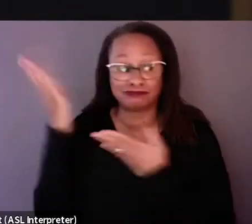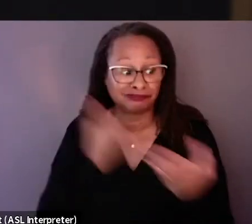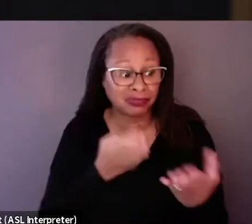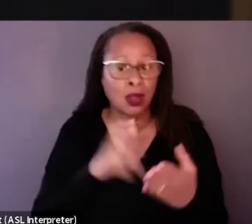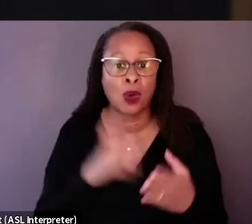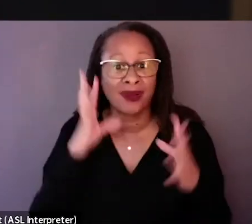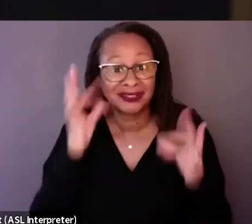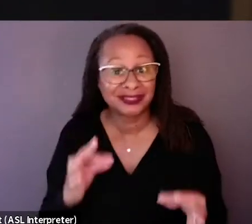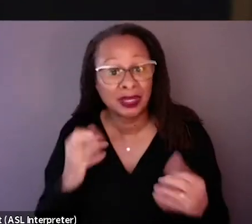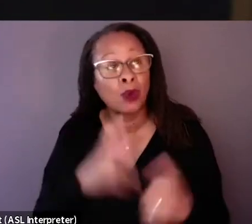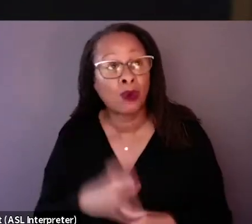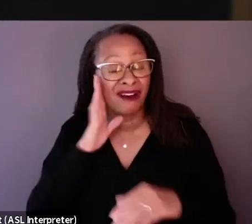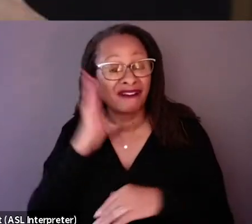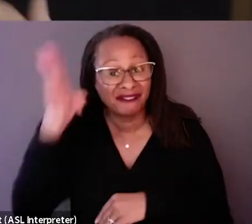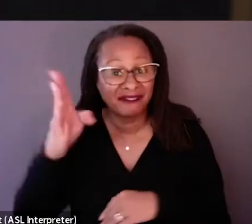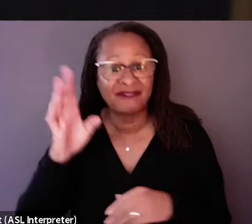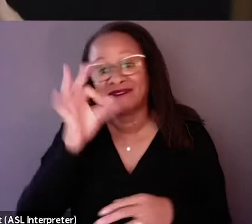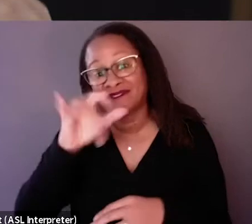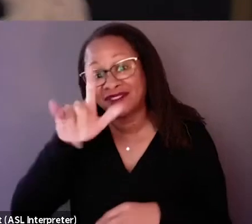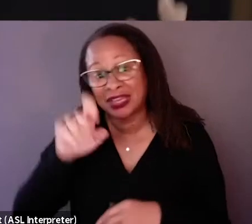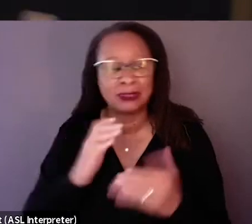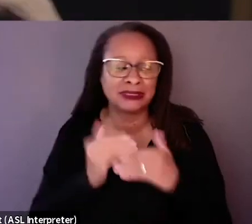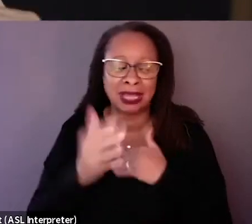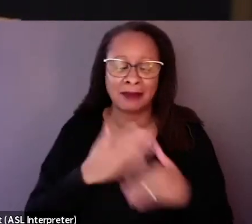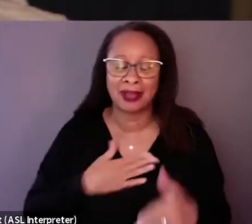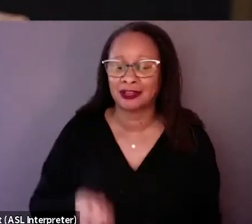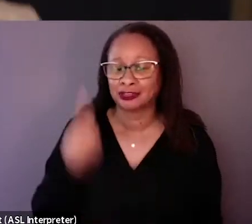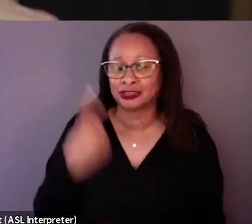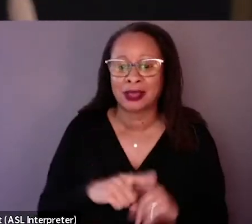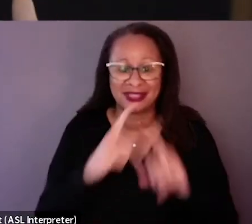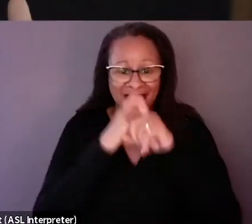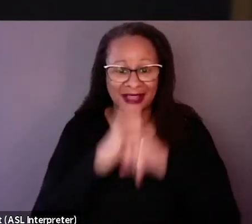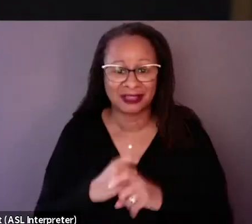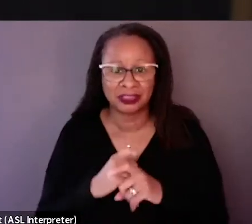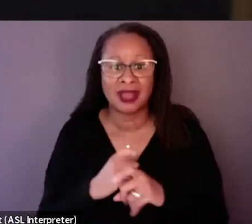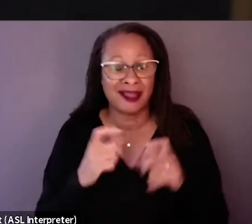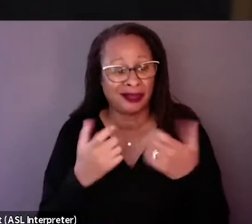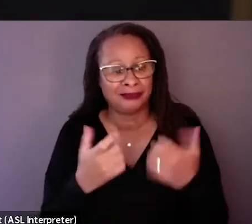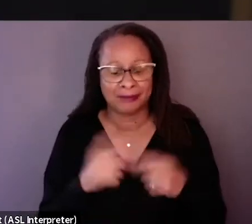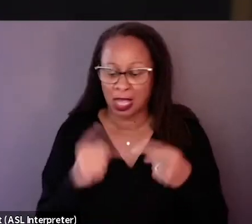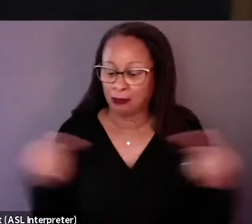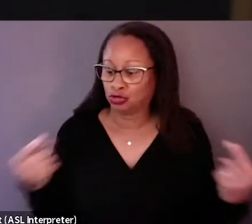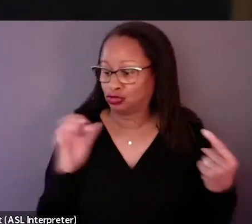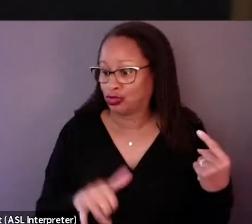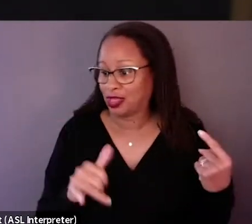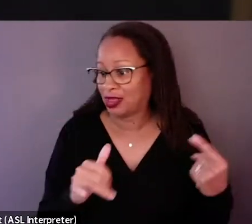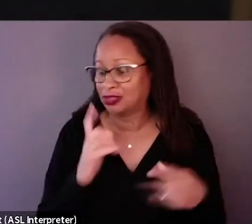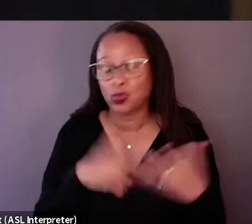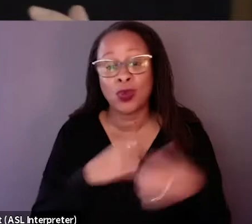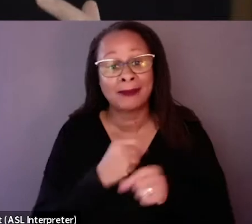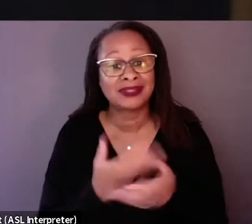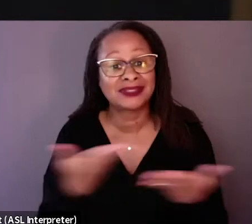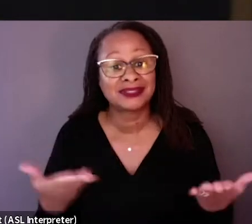fated, but it's beyond my comprehension. But that complex, the contradiction of that is what makes things interesting, and what makes,